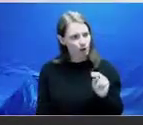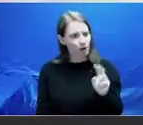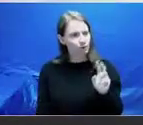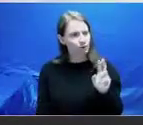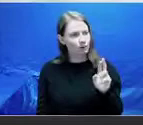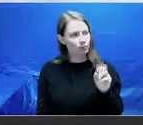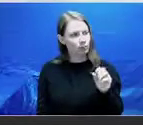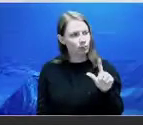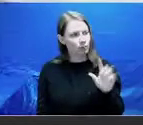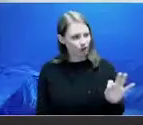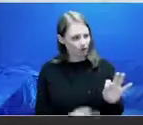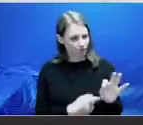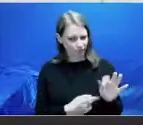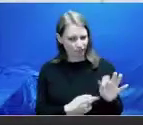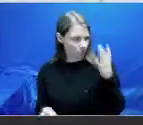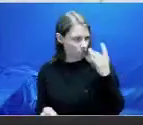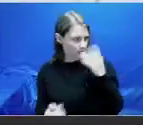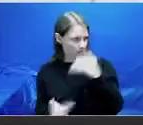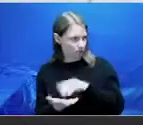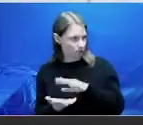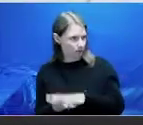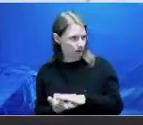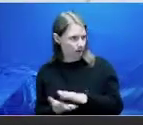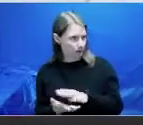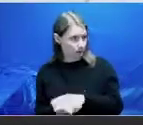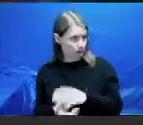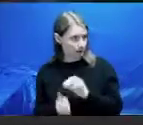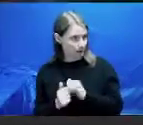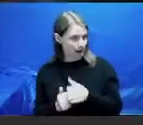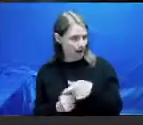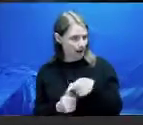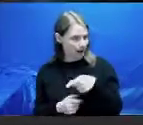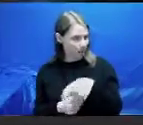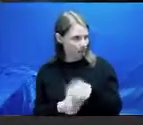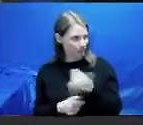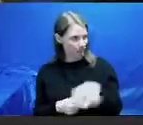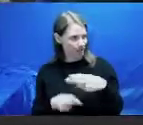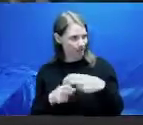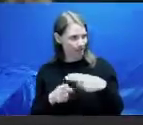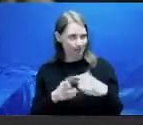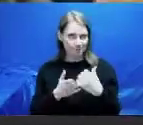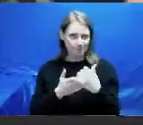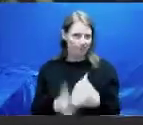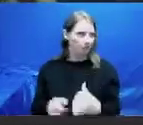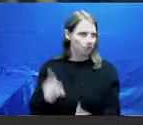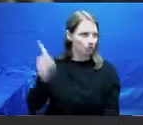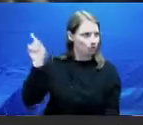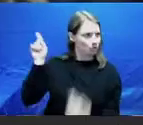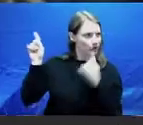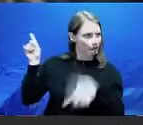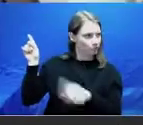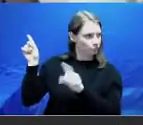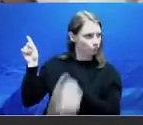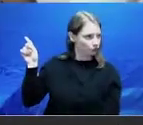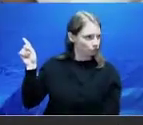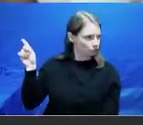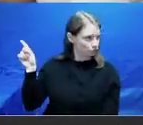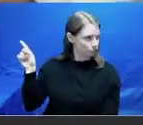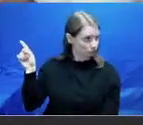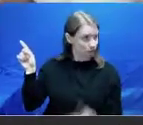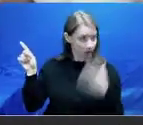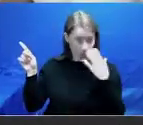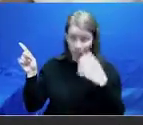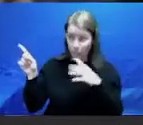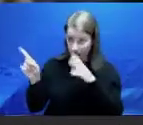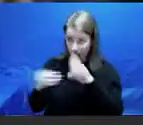Why are you going to include John Rolfe? How does he help you answer that focus question? This guy right here,